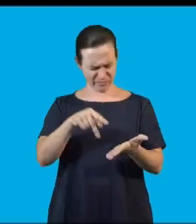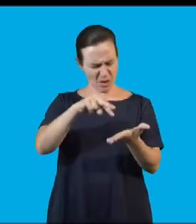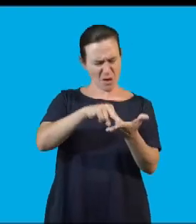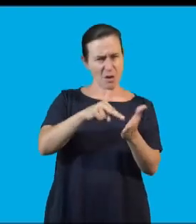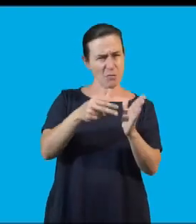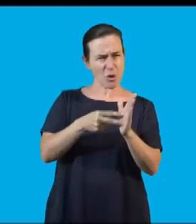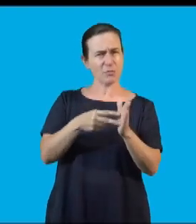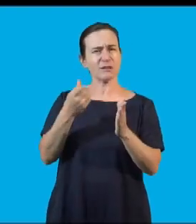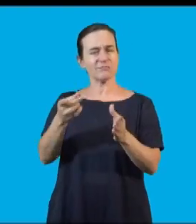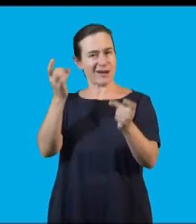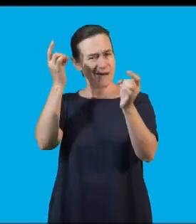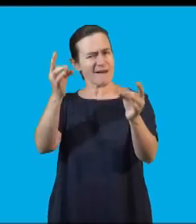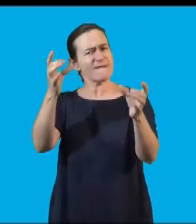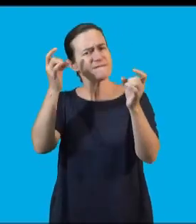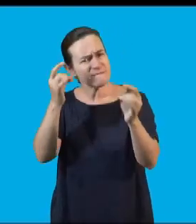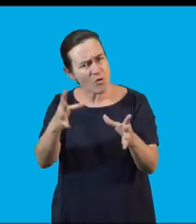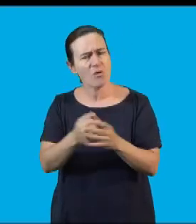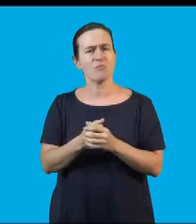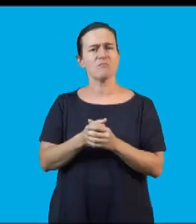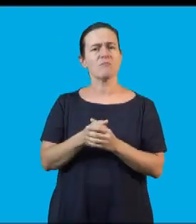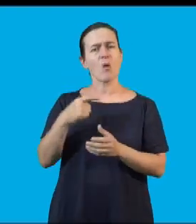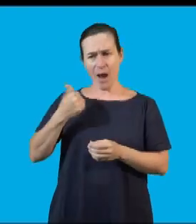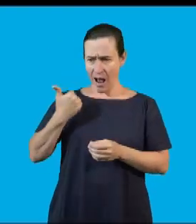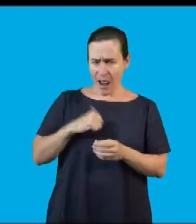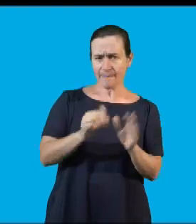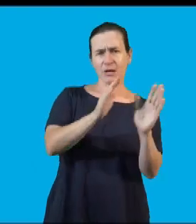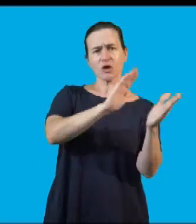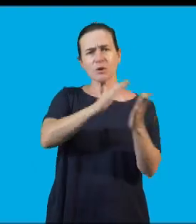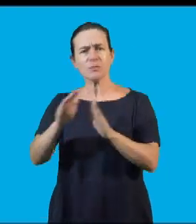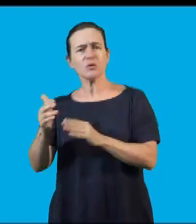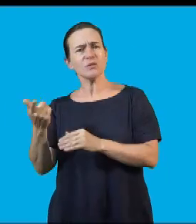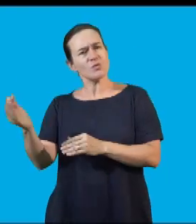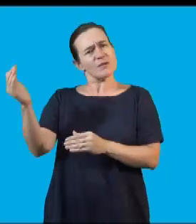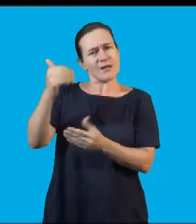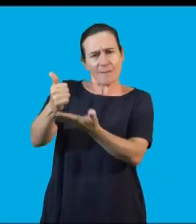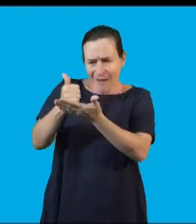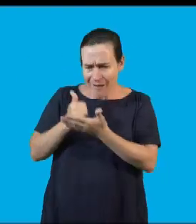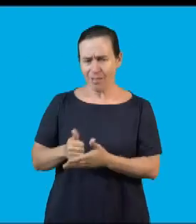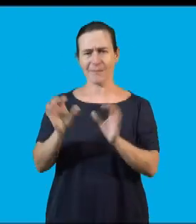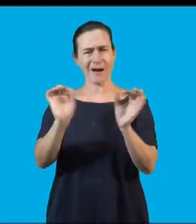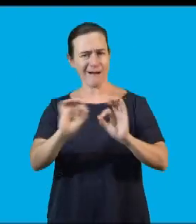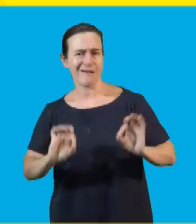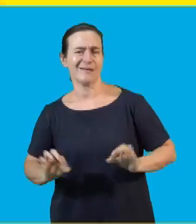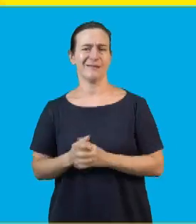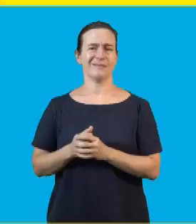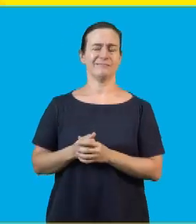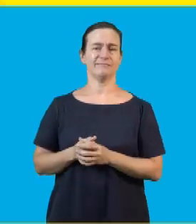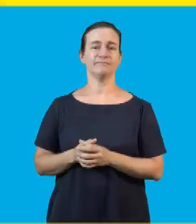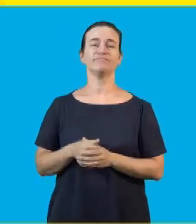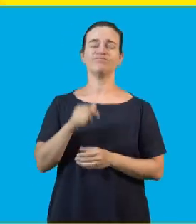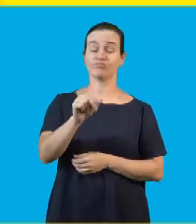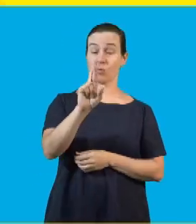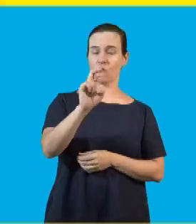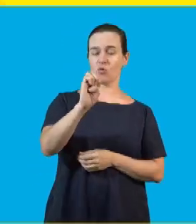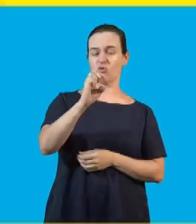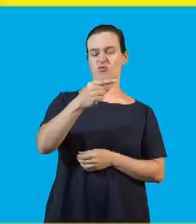to inform and mobilize the community for a cleanup event, promoting community spirit. The register that